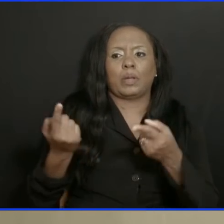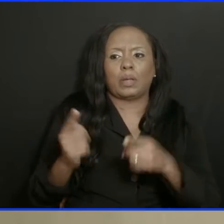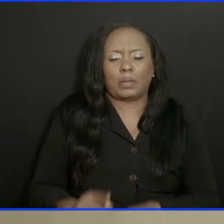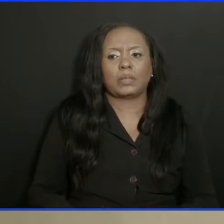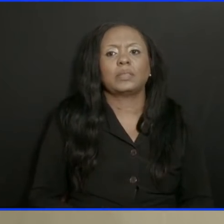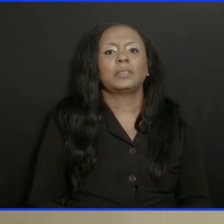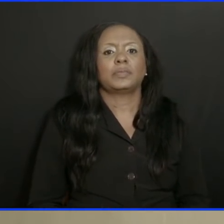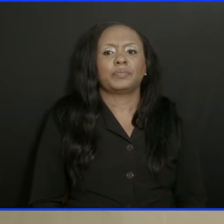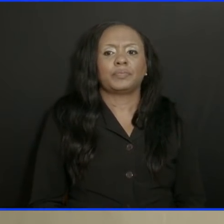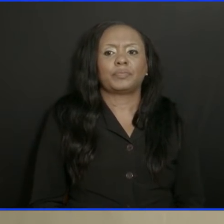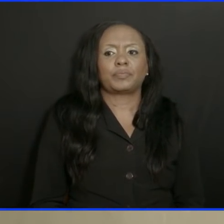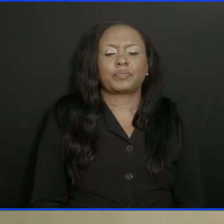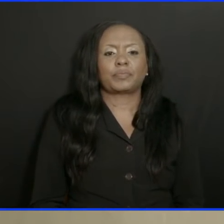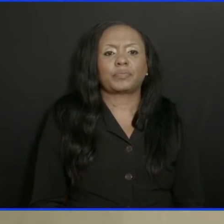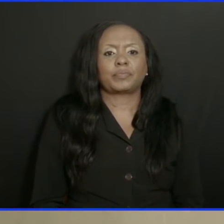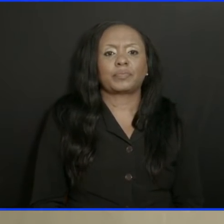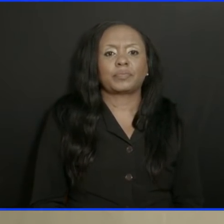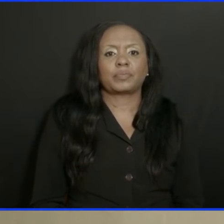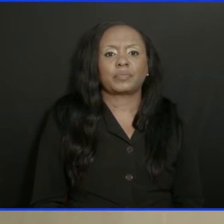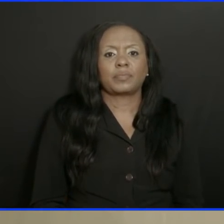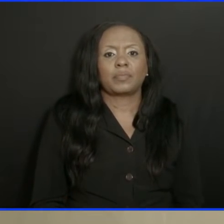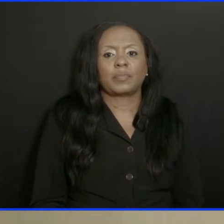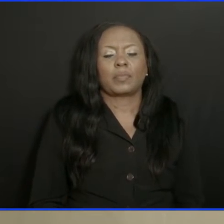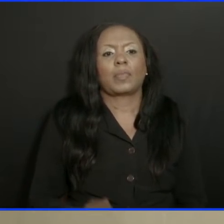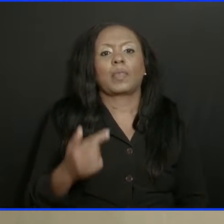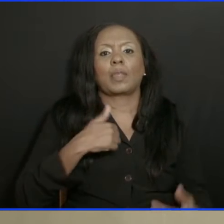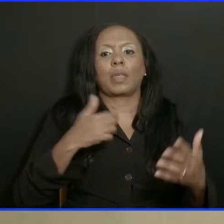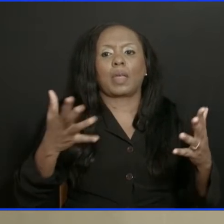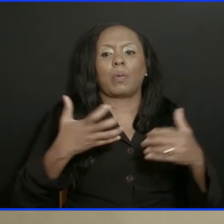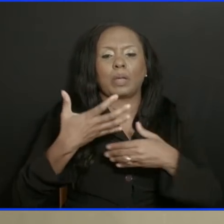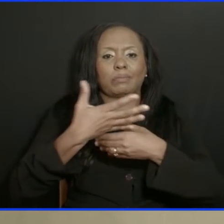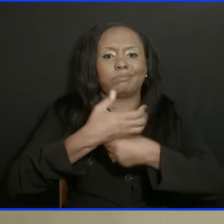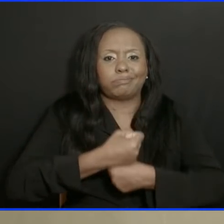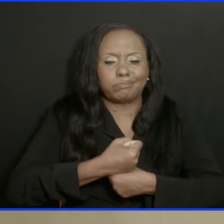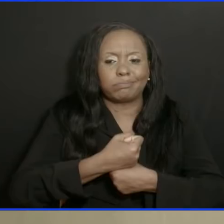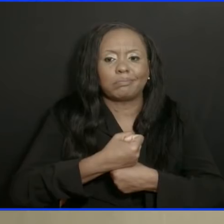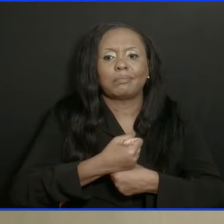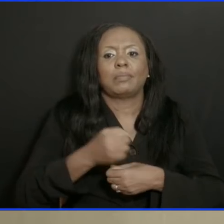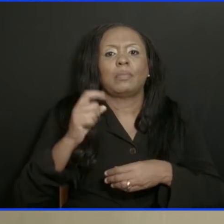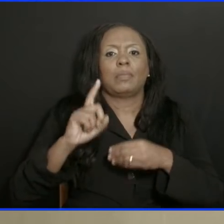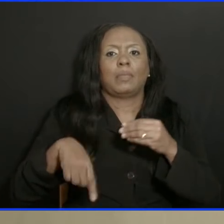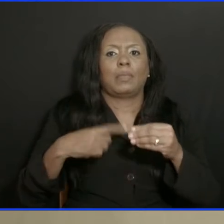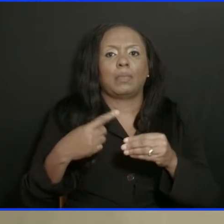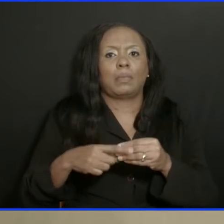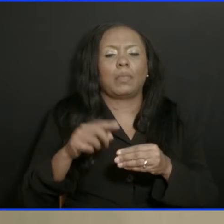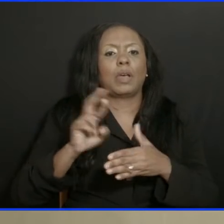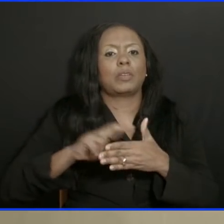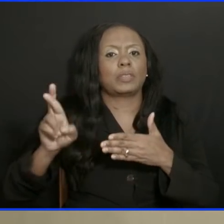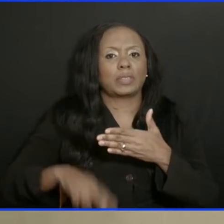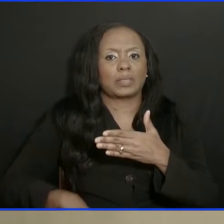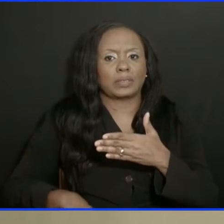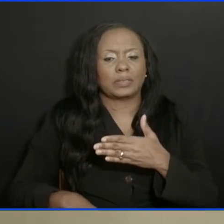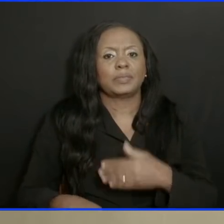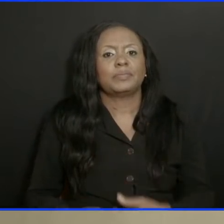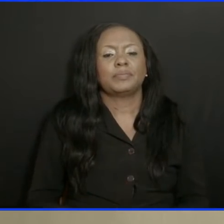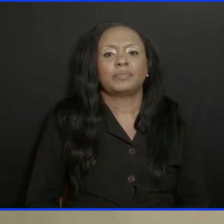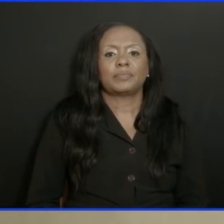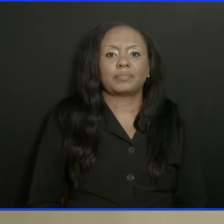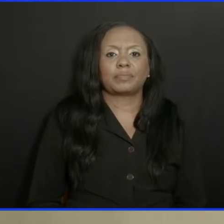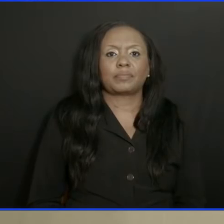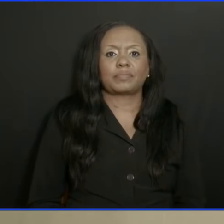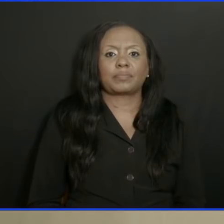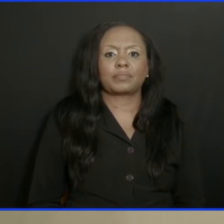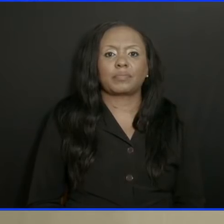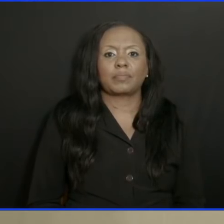few minutes, as just a summary of the outcomes of the modeling exercise. So we took